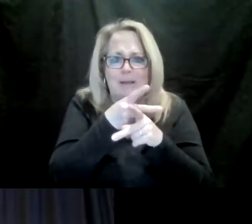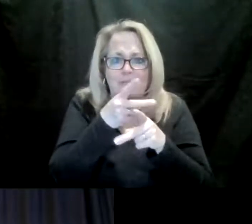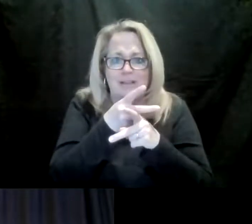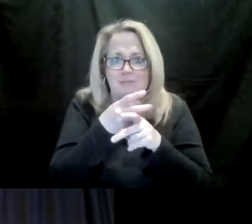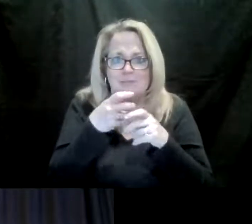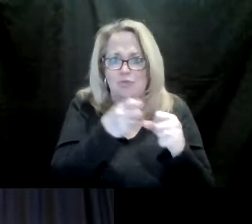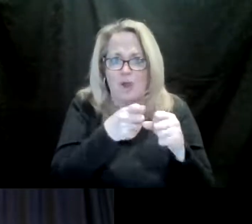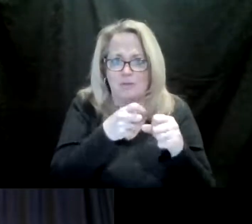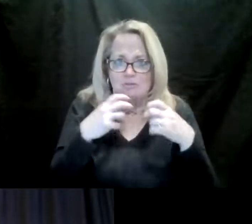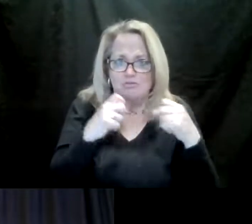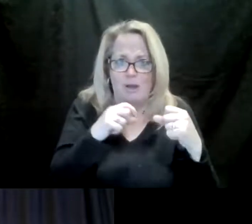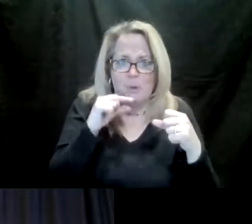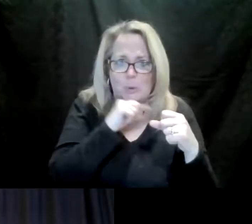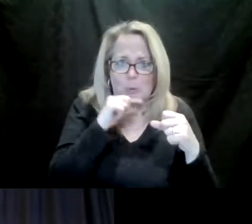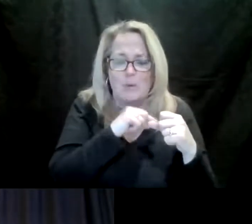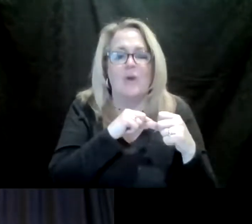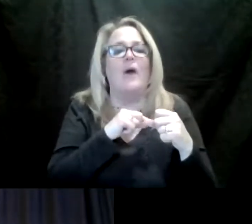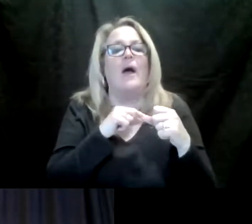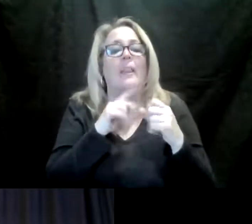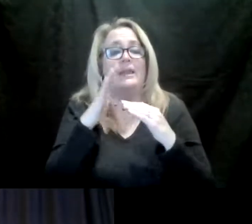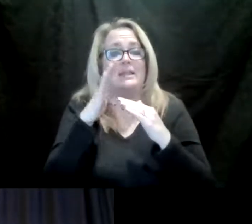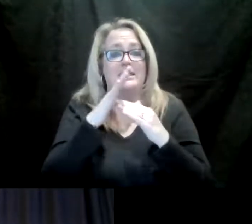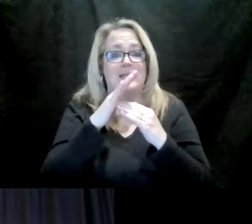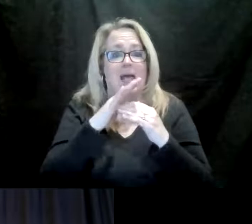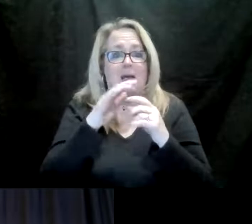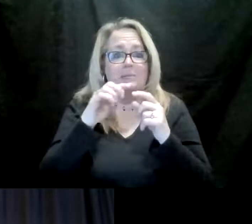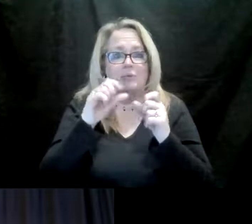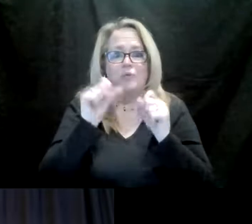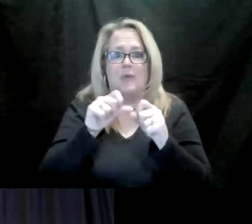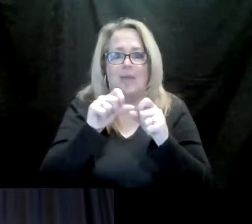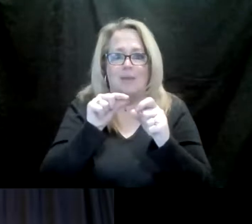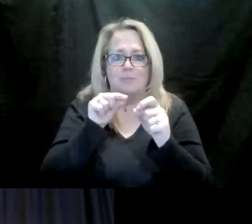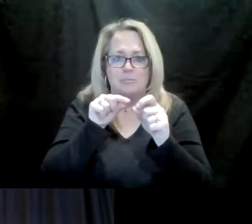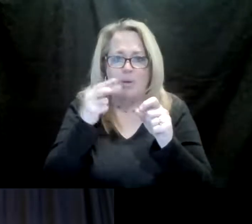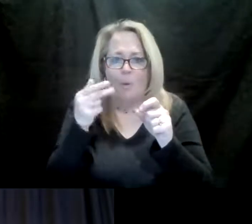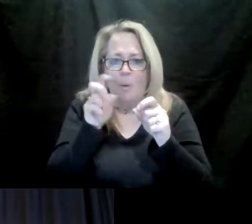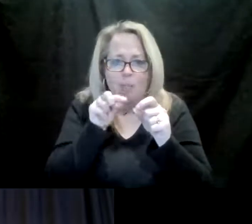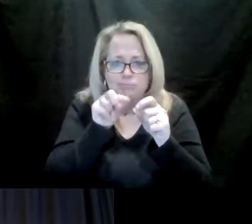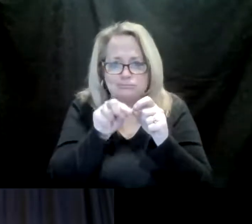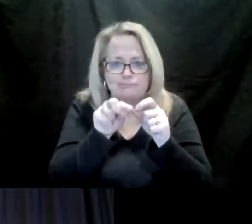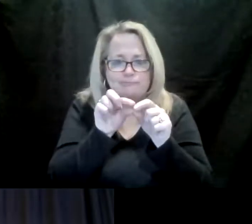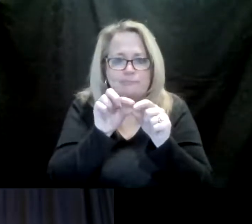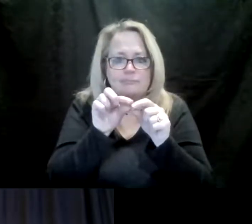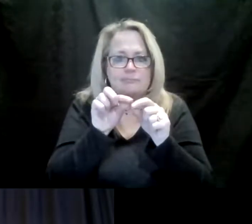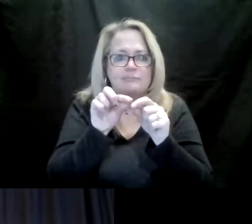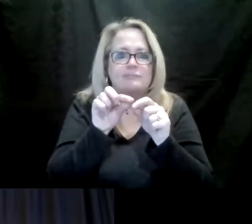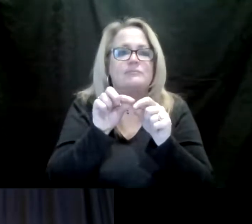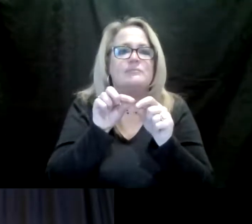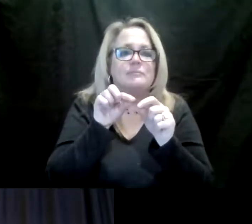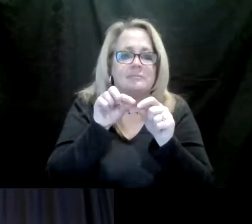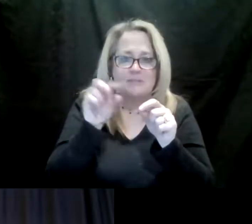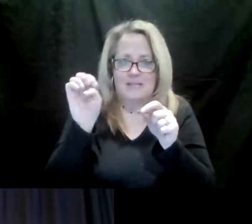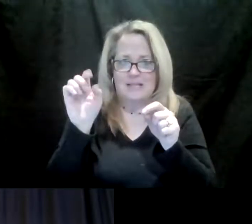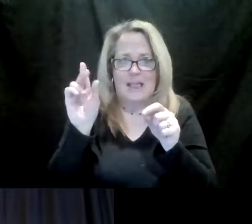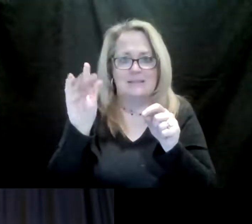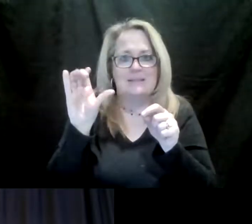strongly together. And then at the top, you can puncture a hole straight through, run your